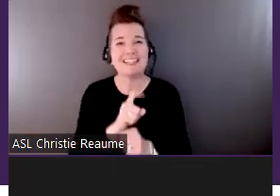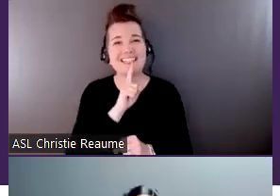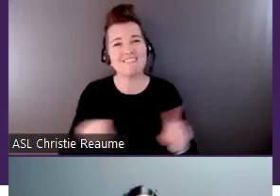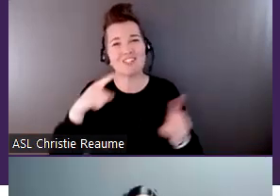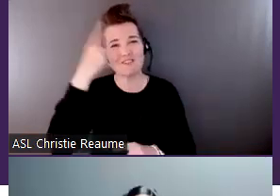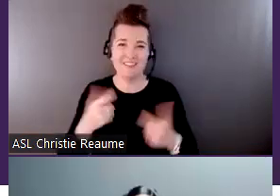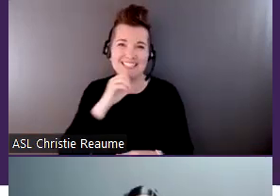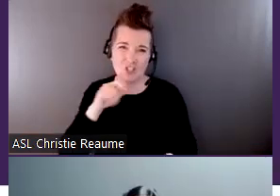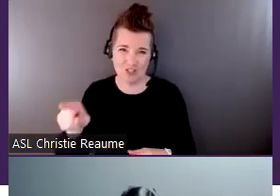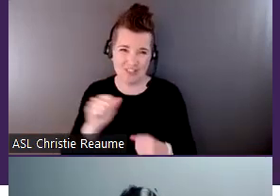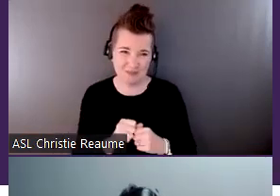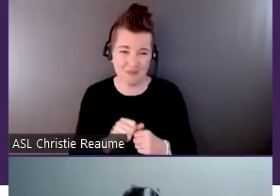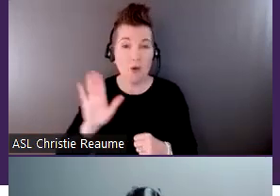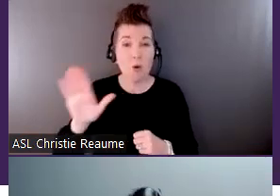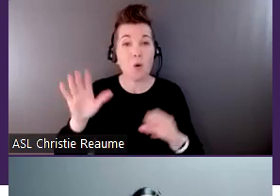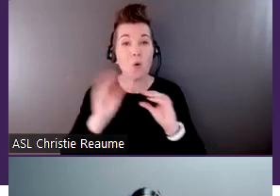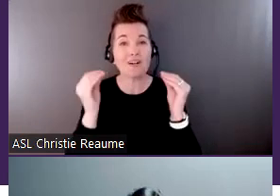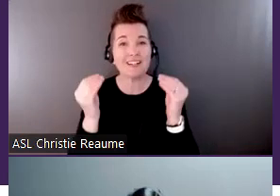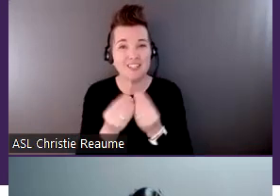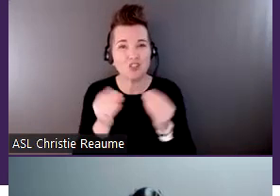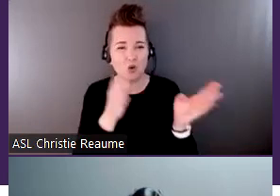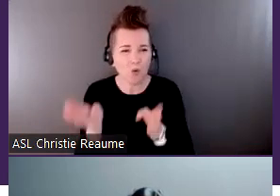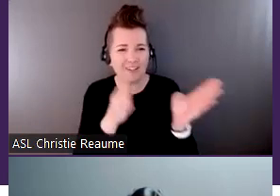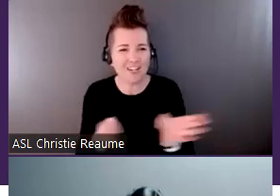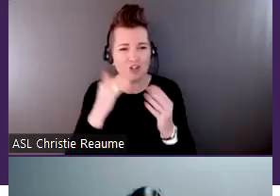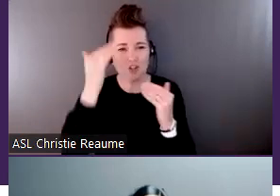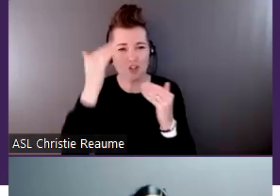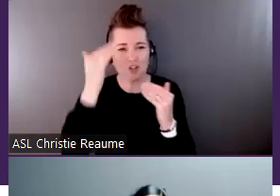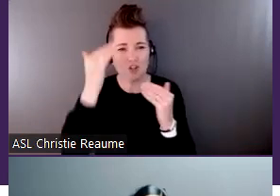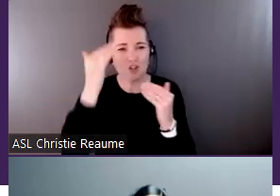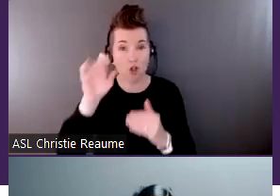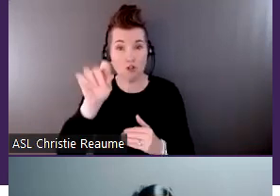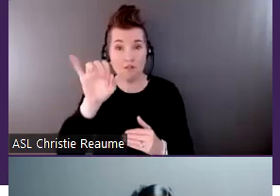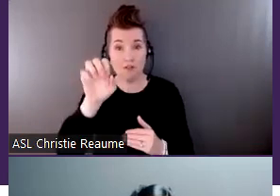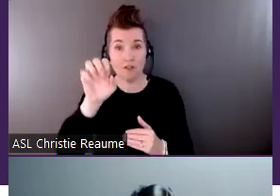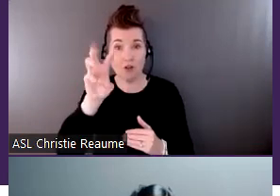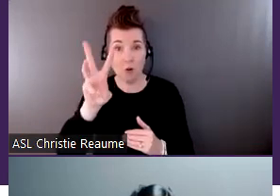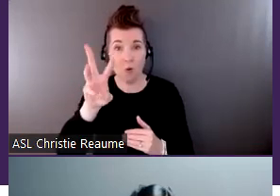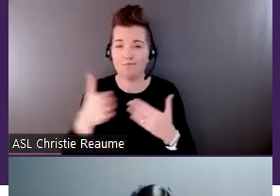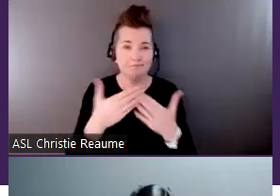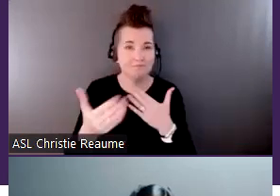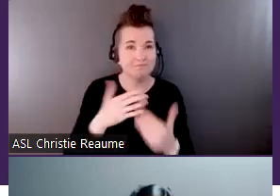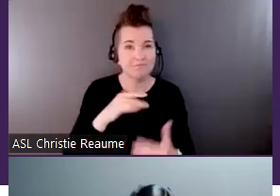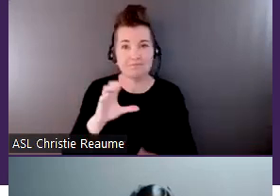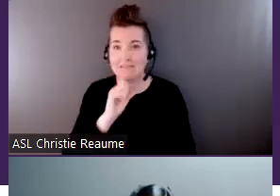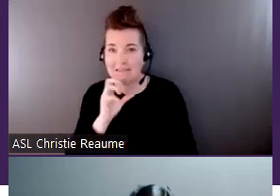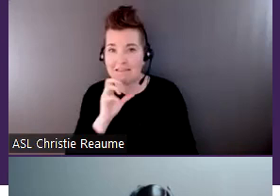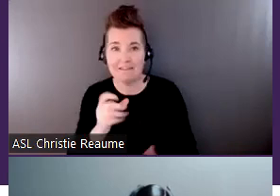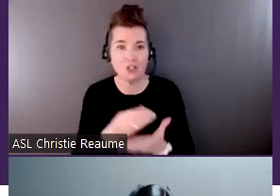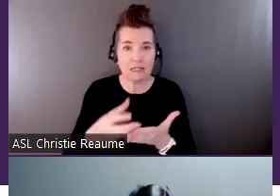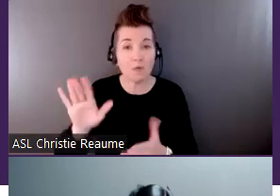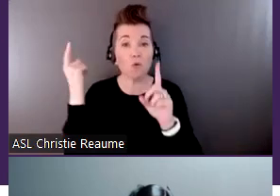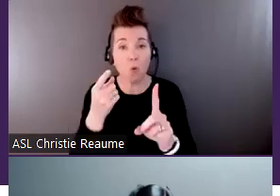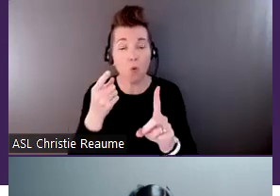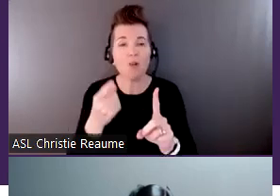and the organization of knowledge flow really regardless of age your income wants to make sure that the industry has a